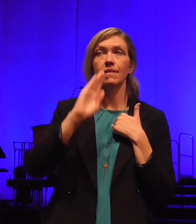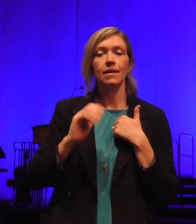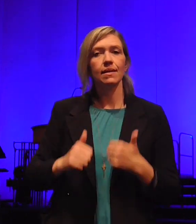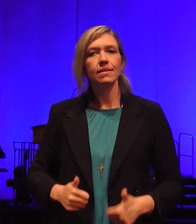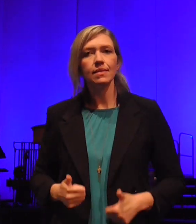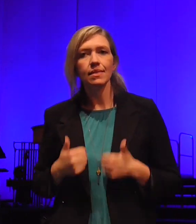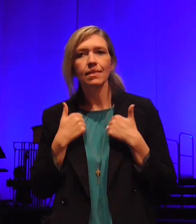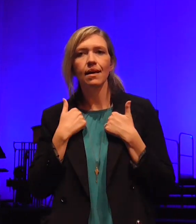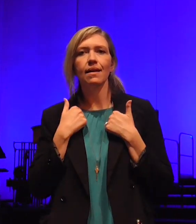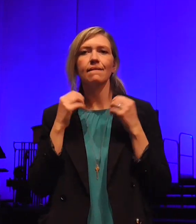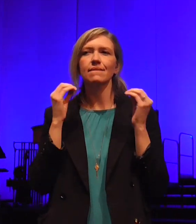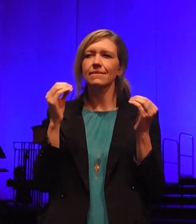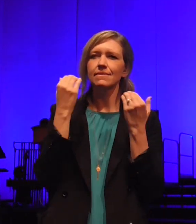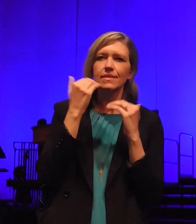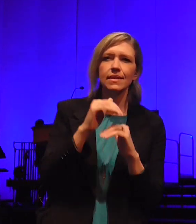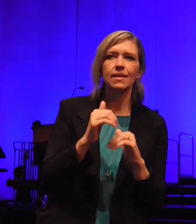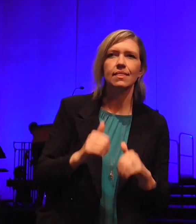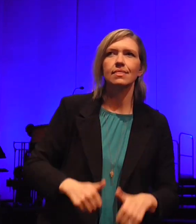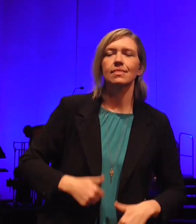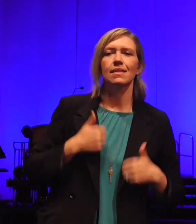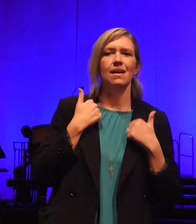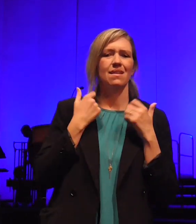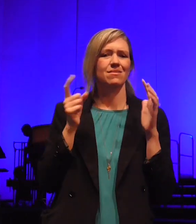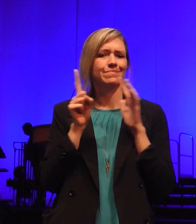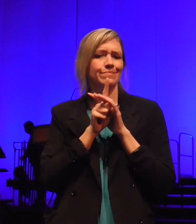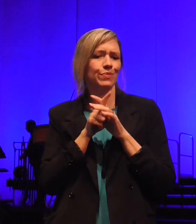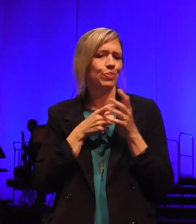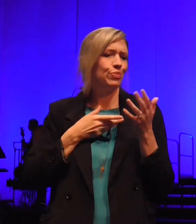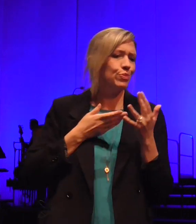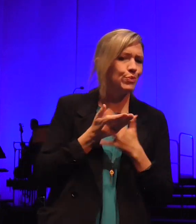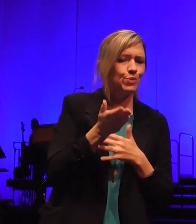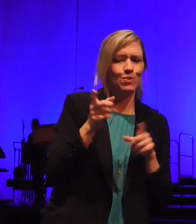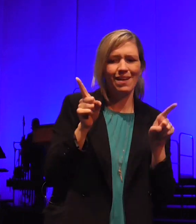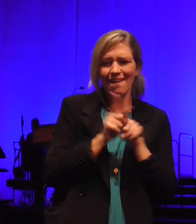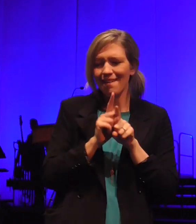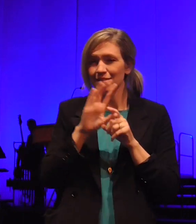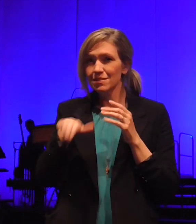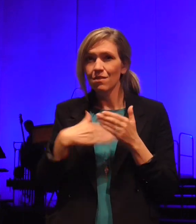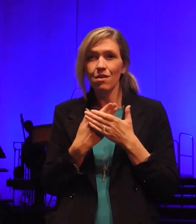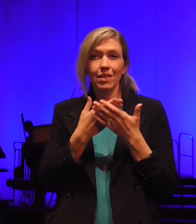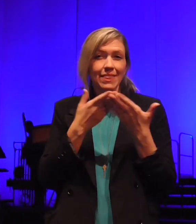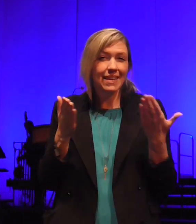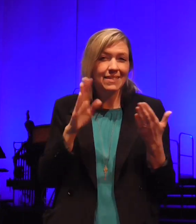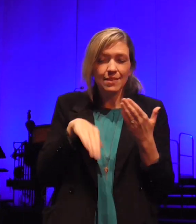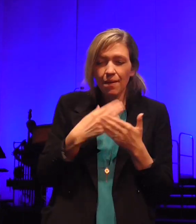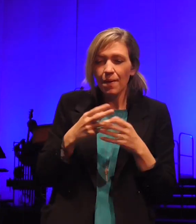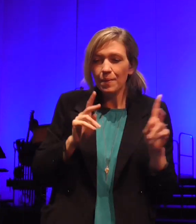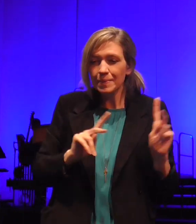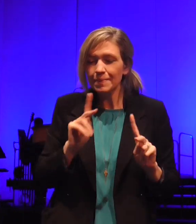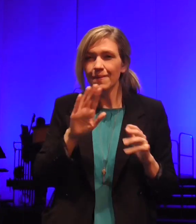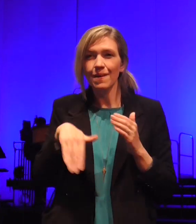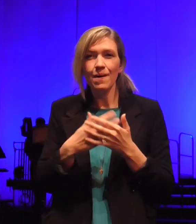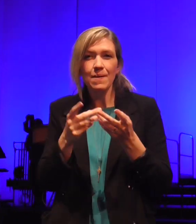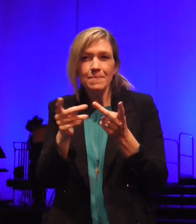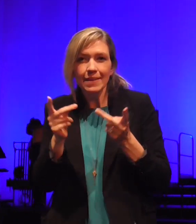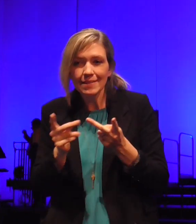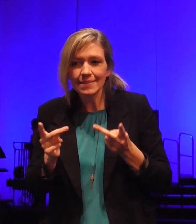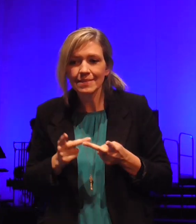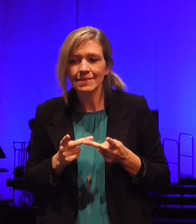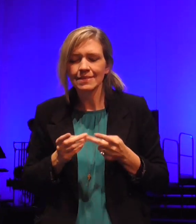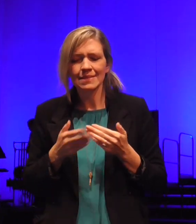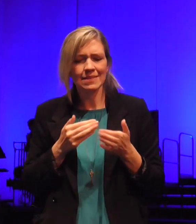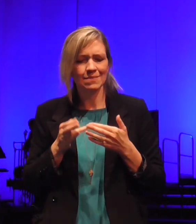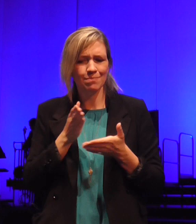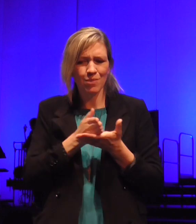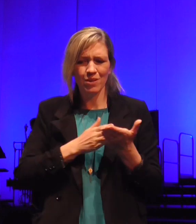divine life, infinite life, expressing in, through, and as all things and all people or places, even in those